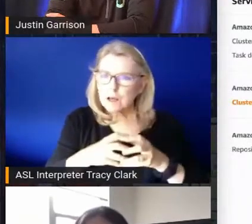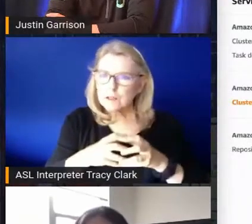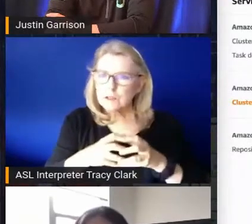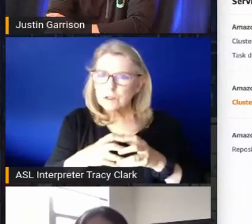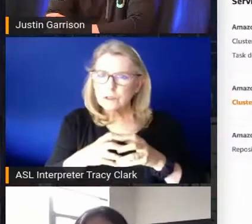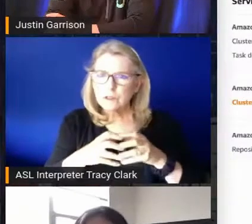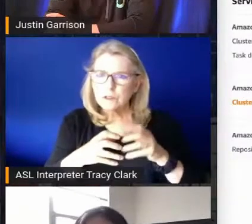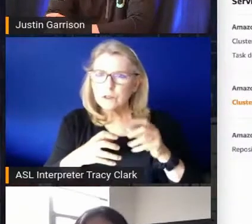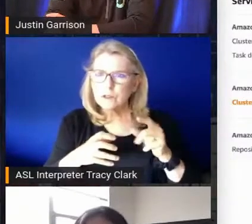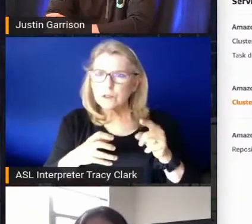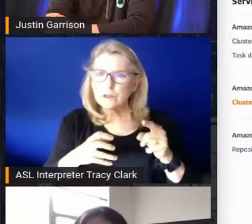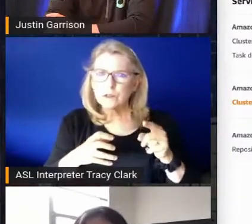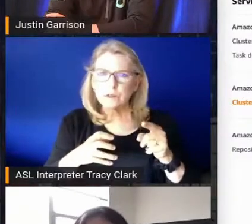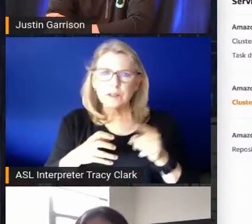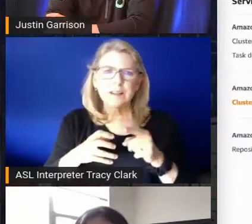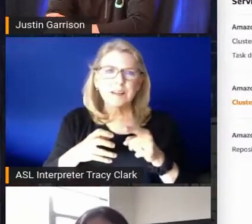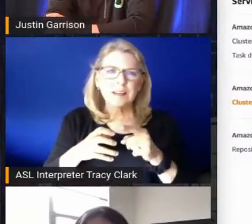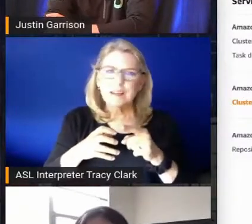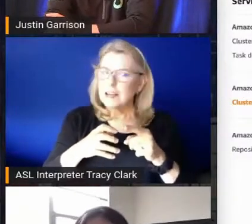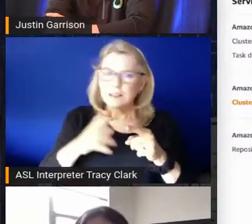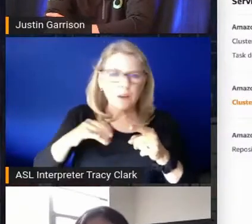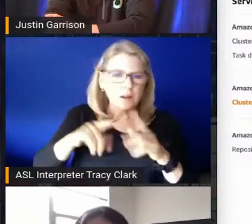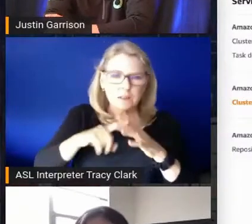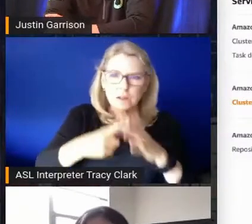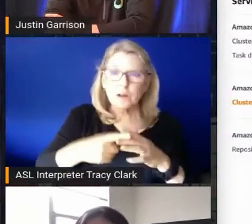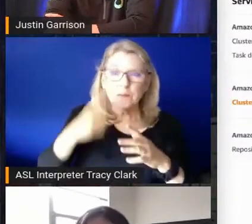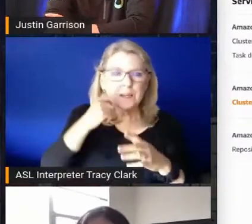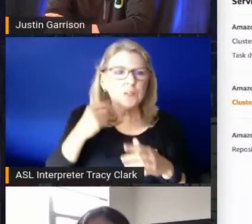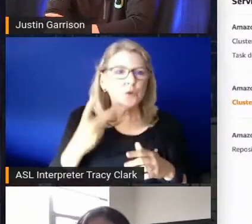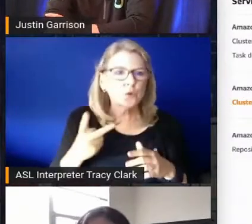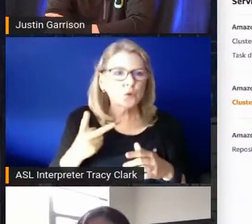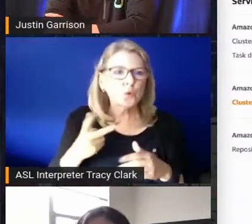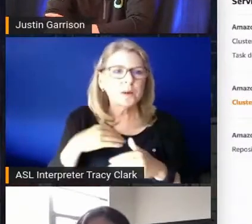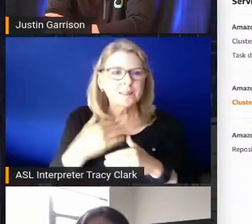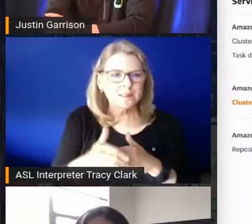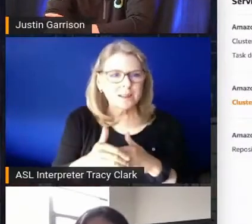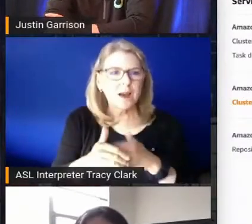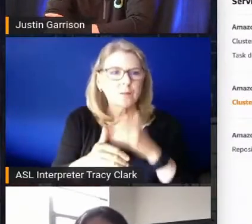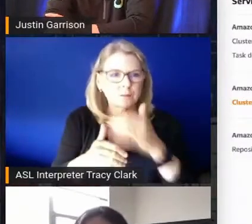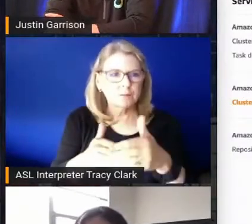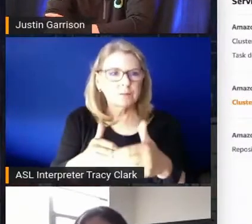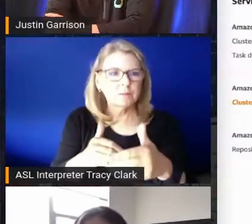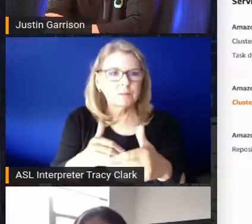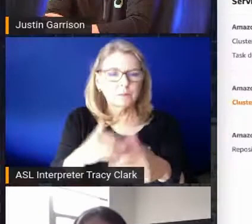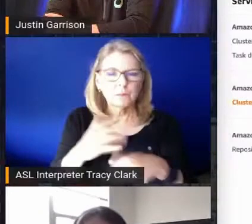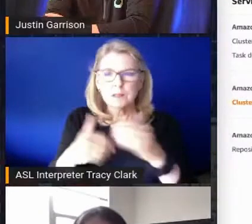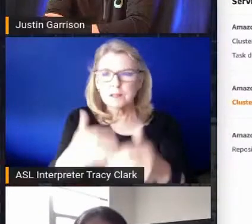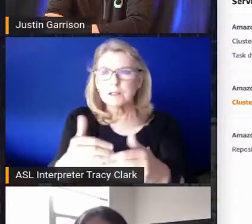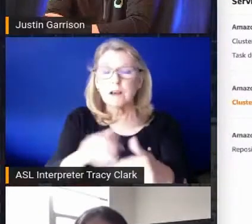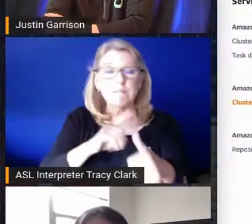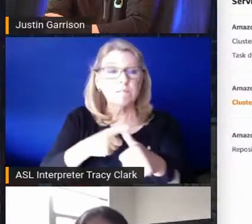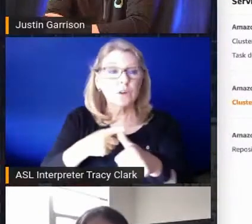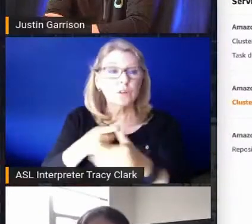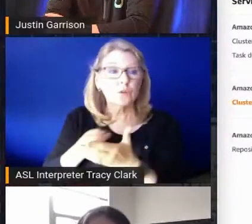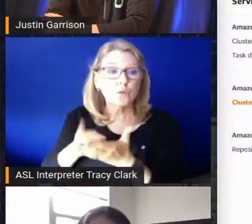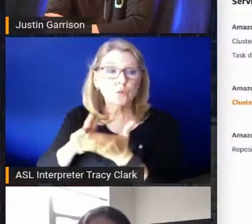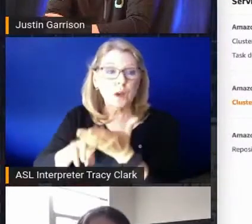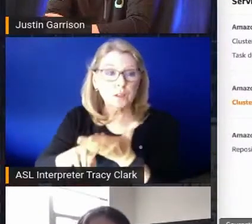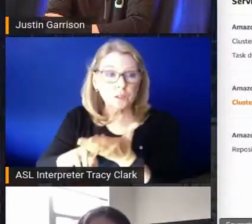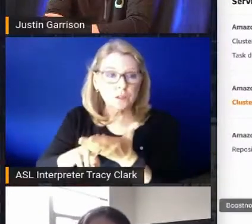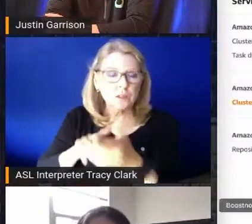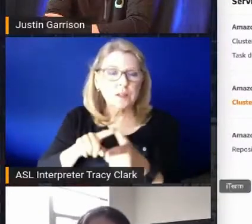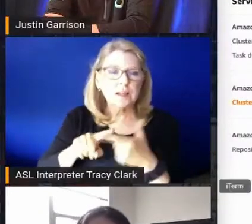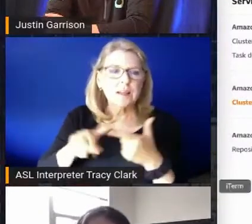mentioned, this is a two-step process. So the first step is to register cluster in the EKS API, and the second one is to actually complete